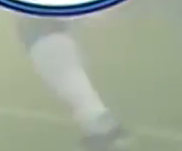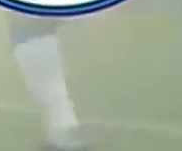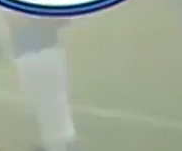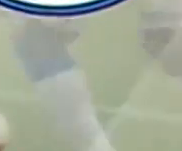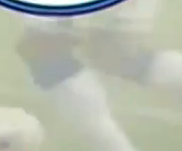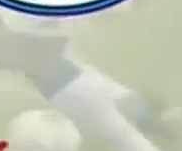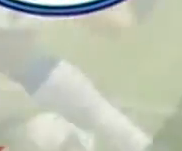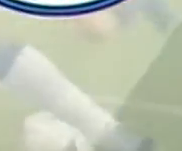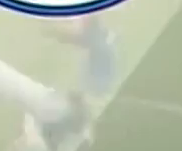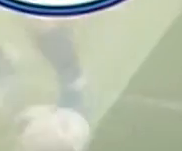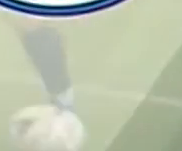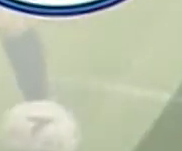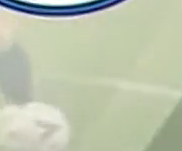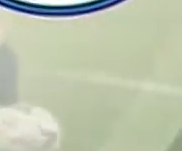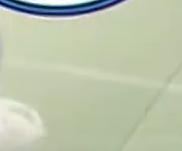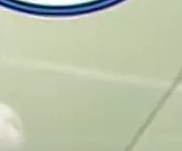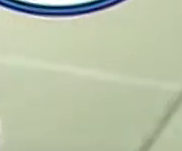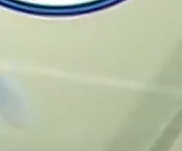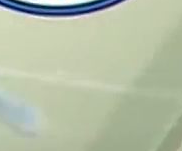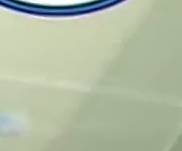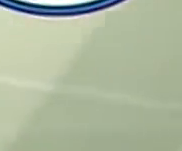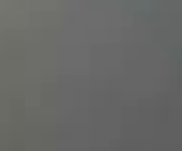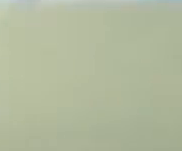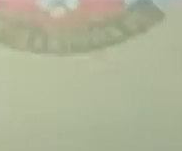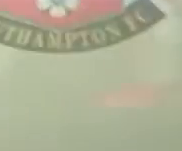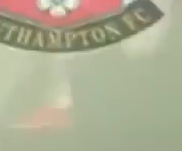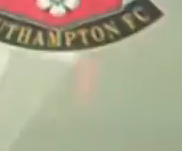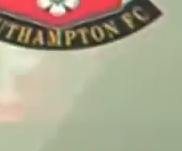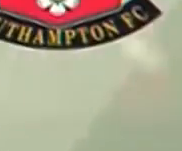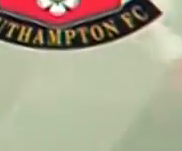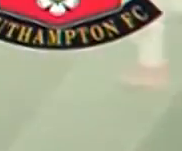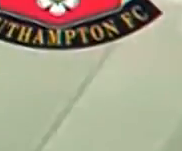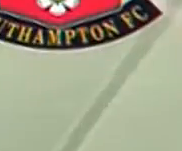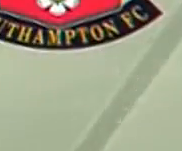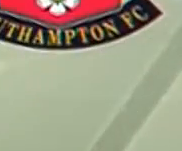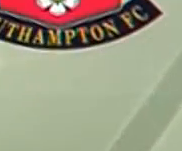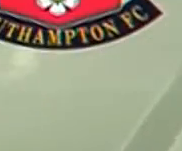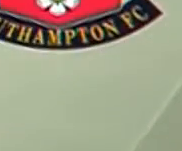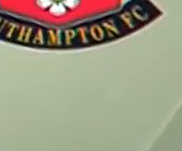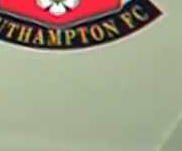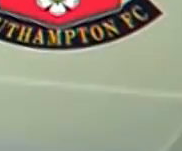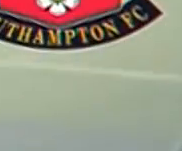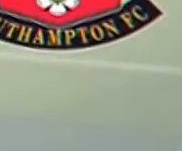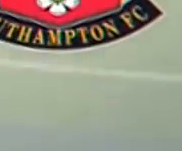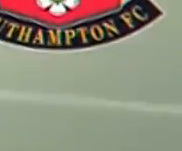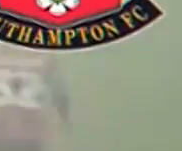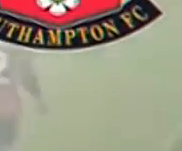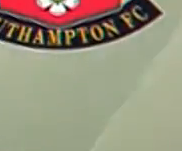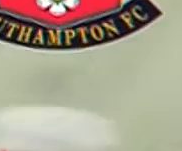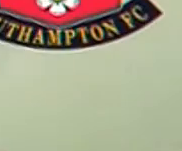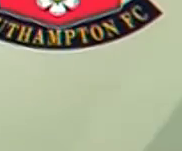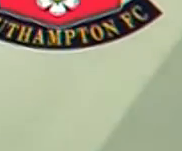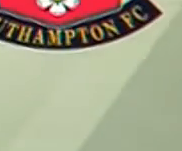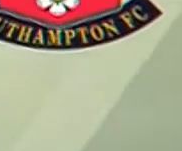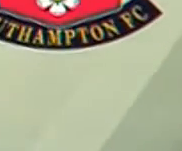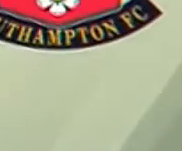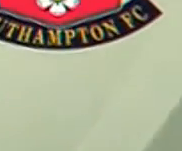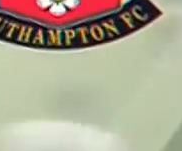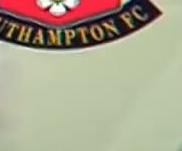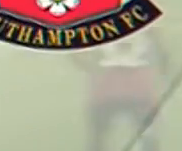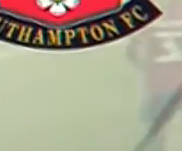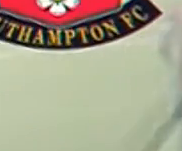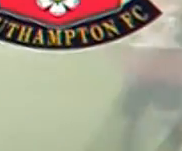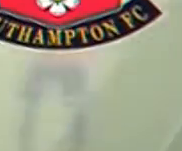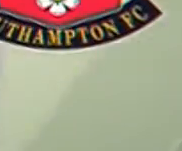clash with Manchester City at 7:30 p.m. Meanwhile, Leicester City will battle it out with Southampton on Sunday, 18th of